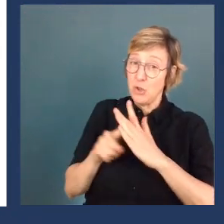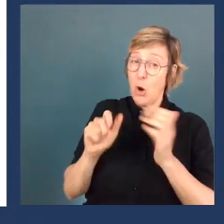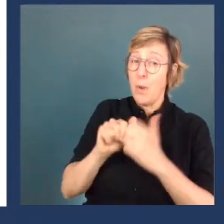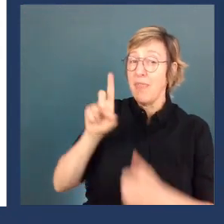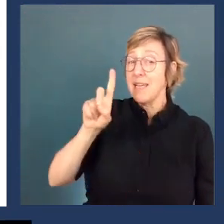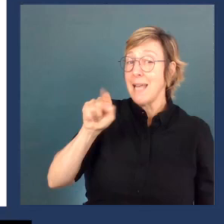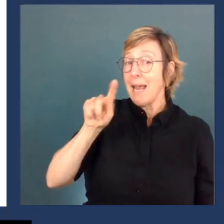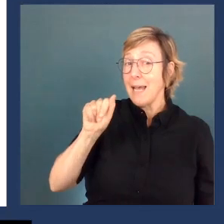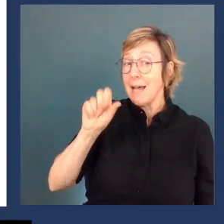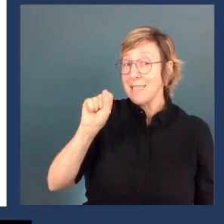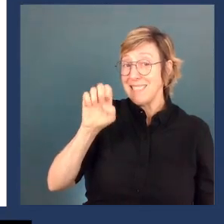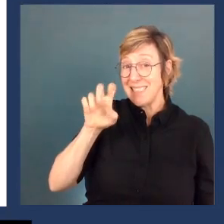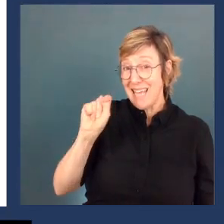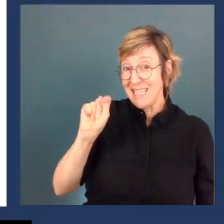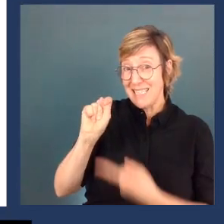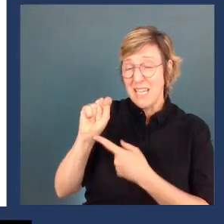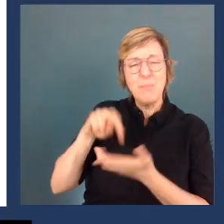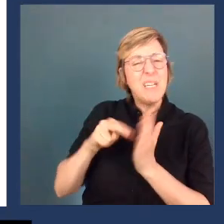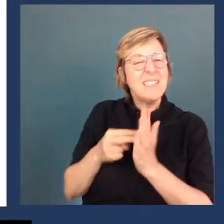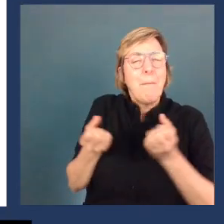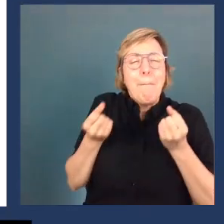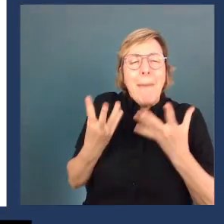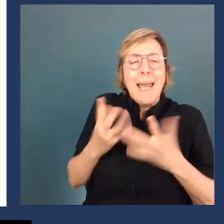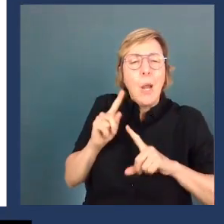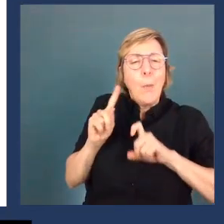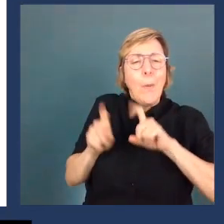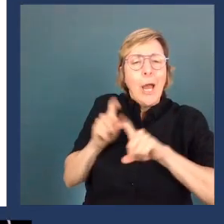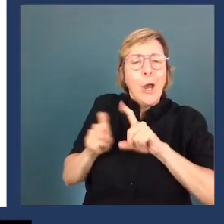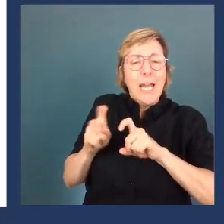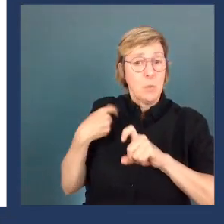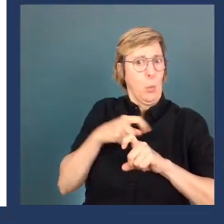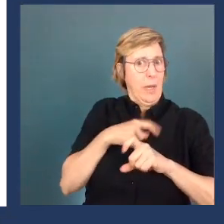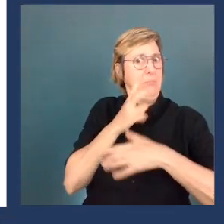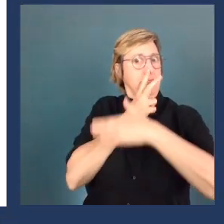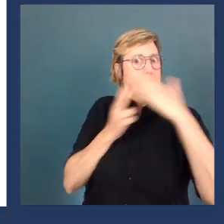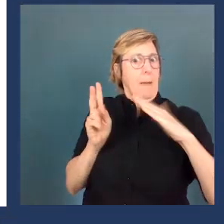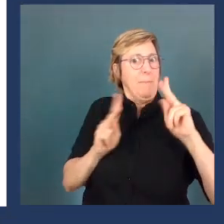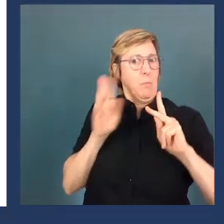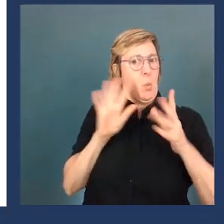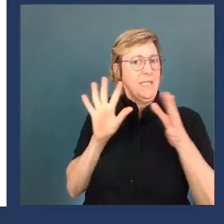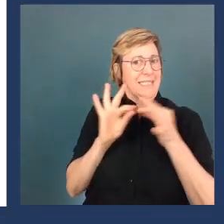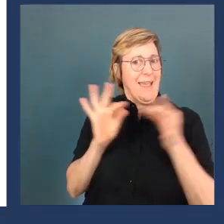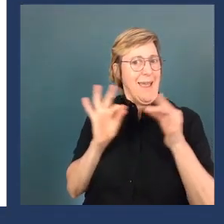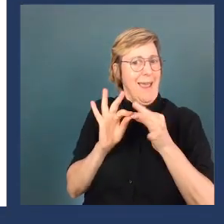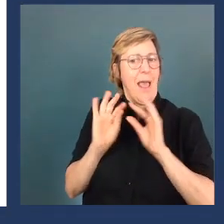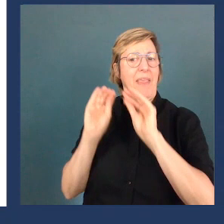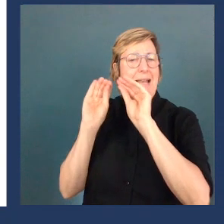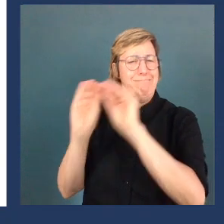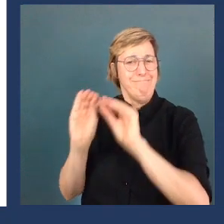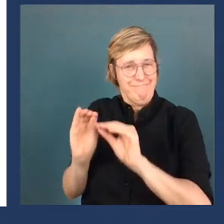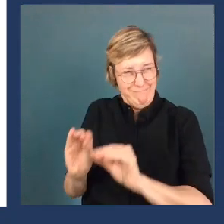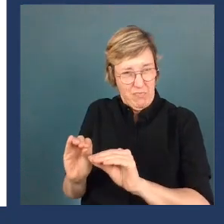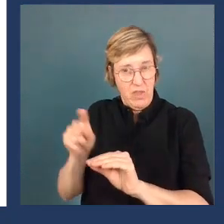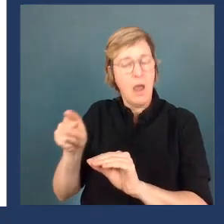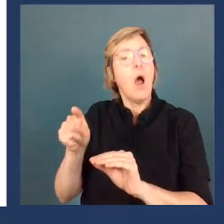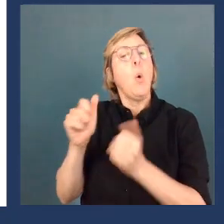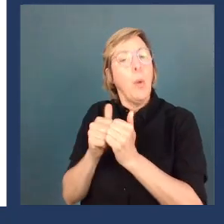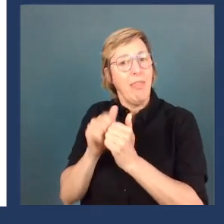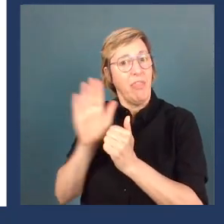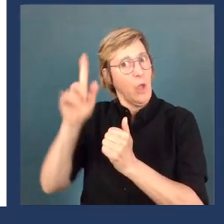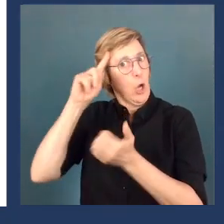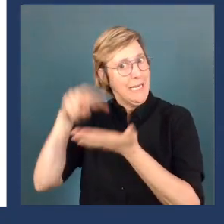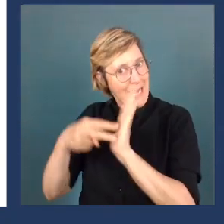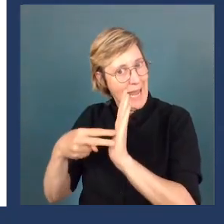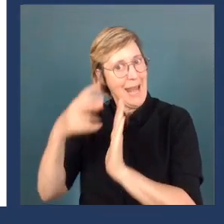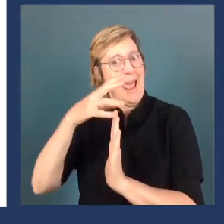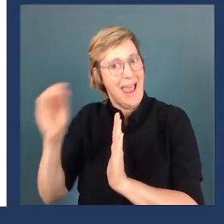is essentially a bunch of queries that we expect the people to say with their specific intents and slots. In other